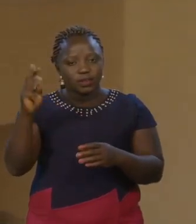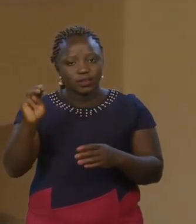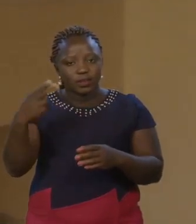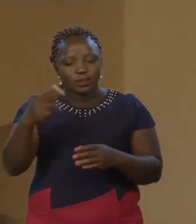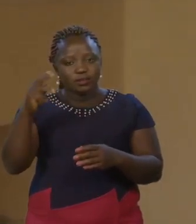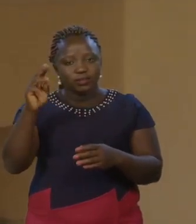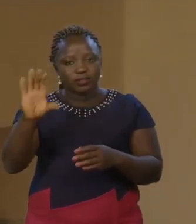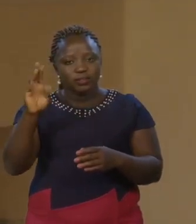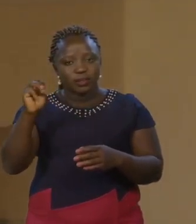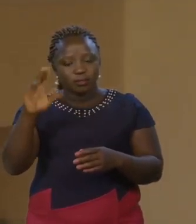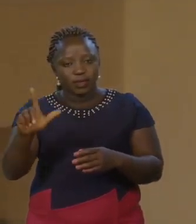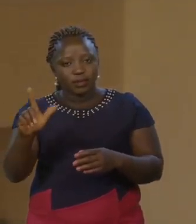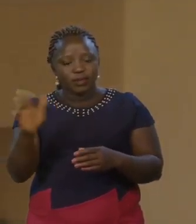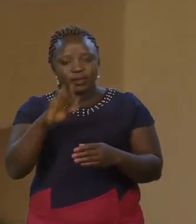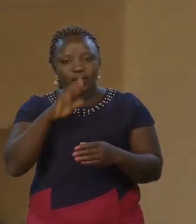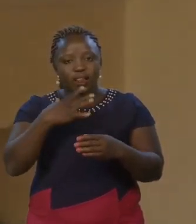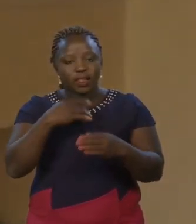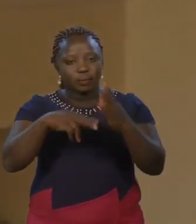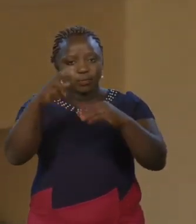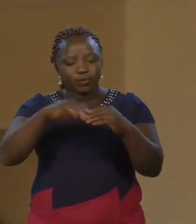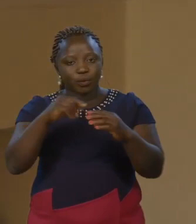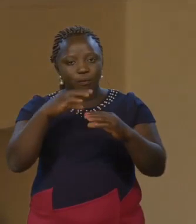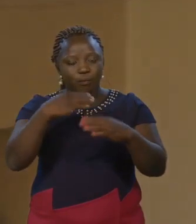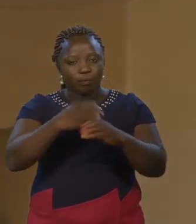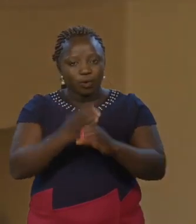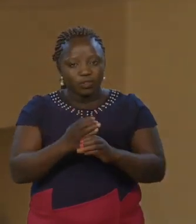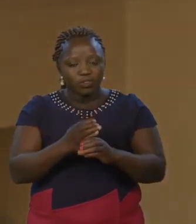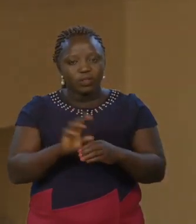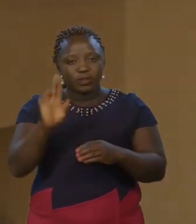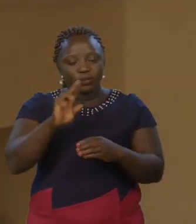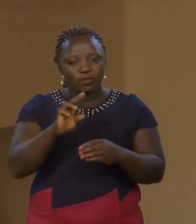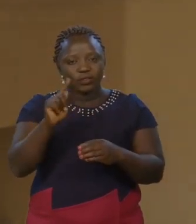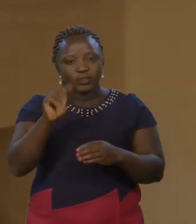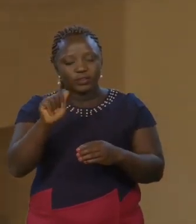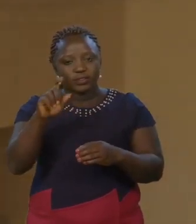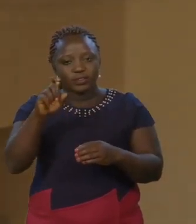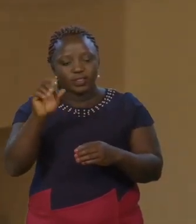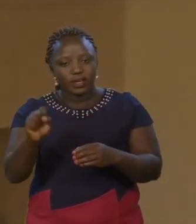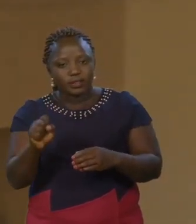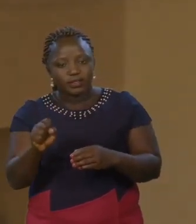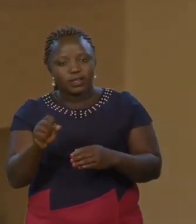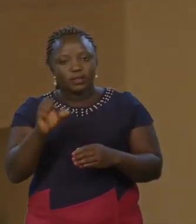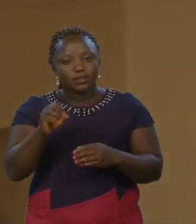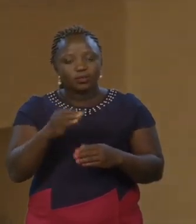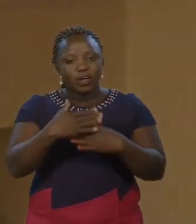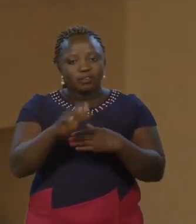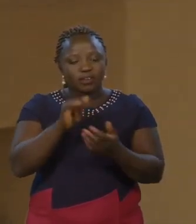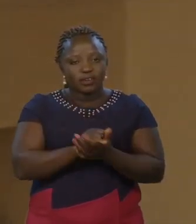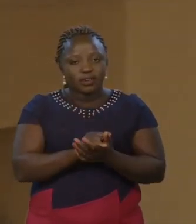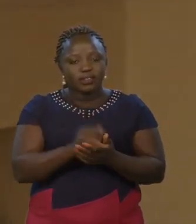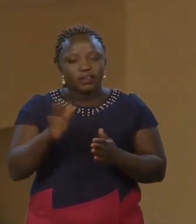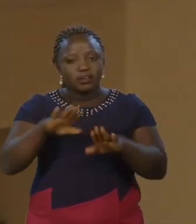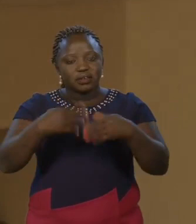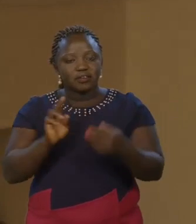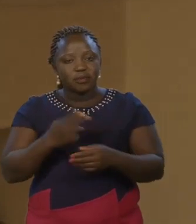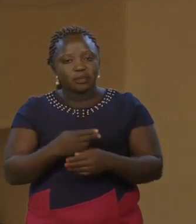like building blocks, how to build a website. So using tags, attributes, and all of that. So after doing that,